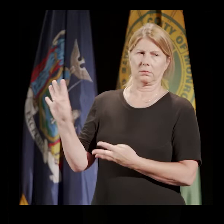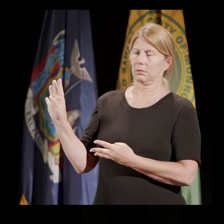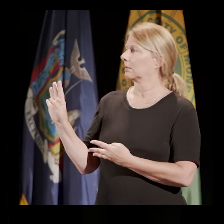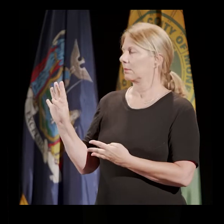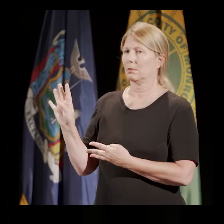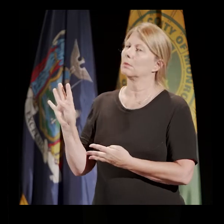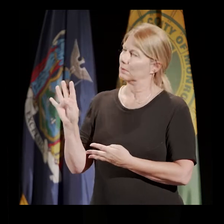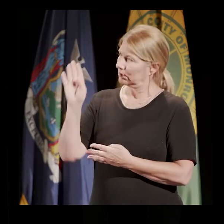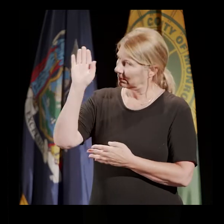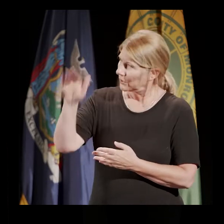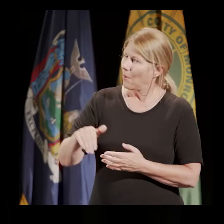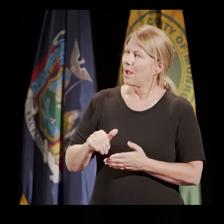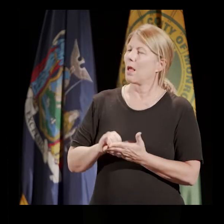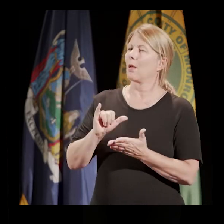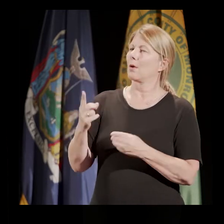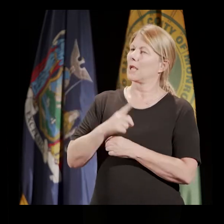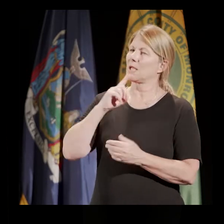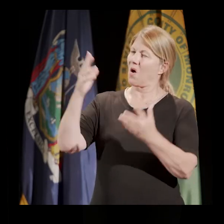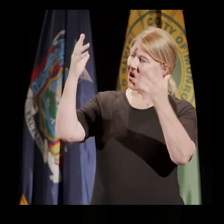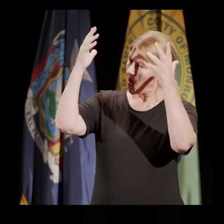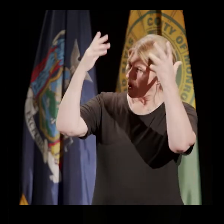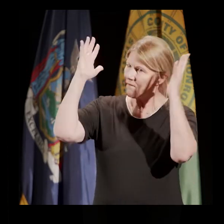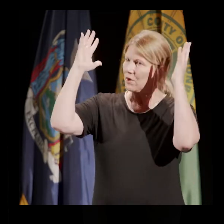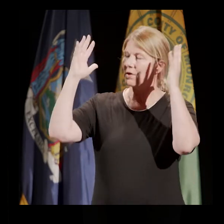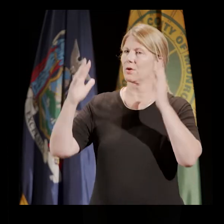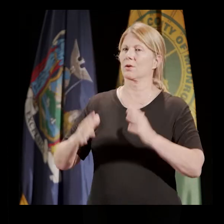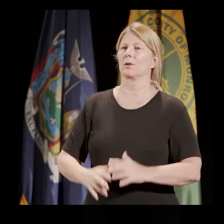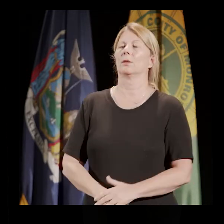days are over.